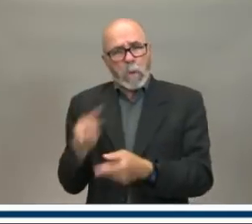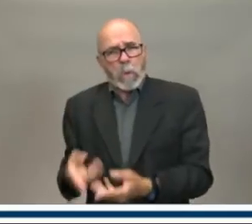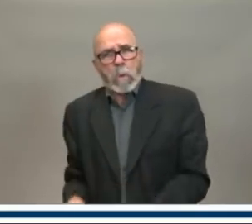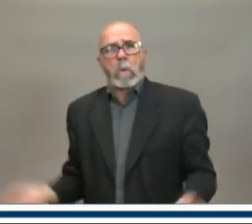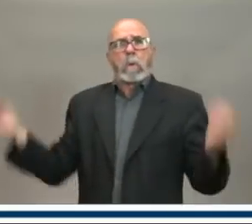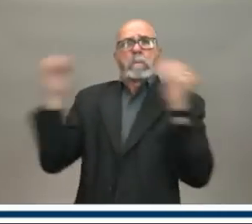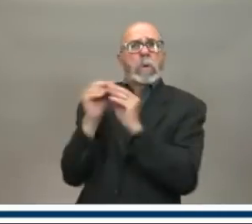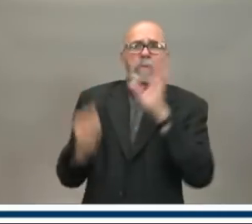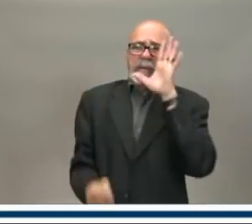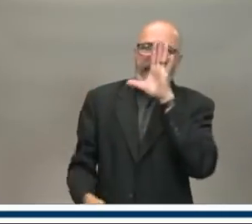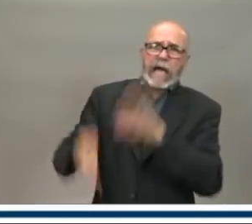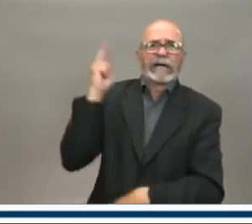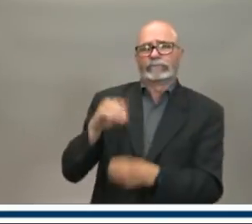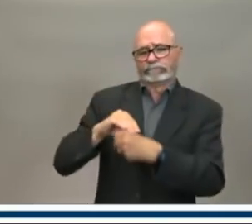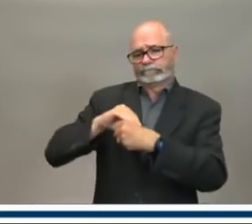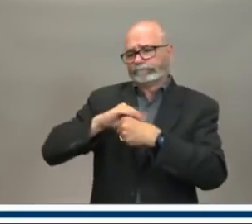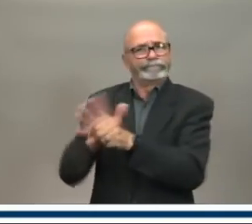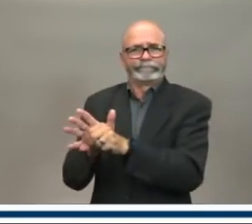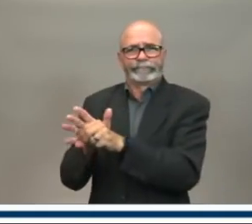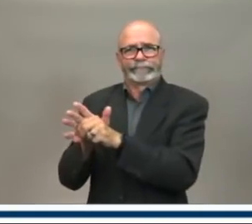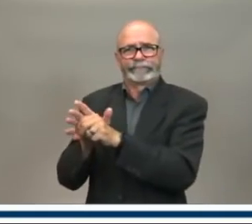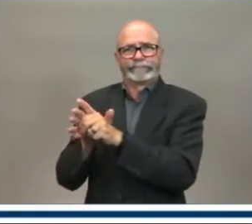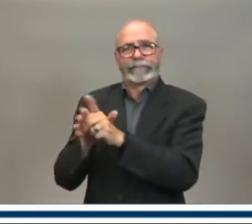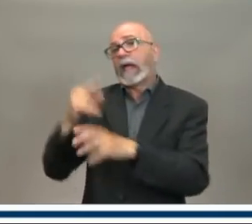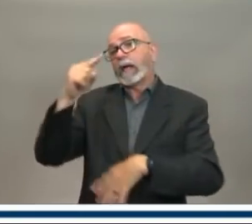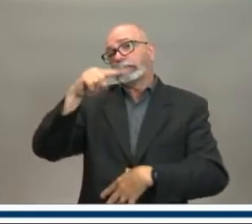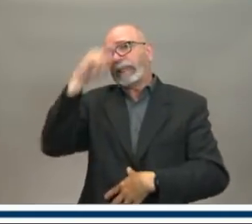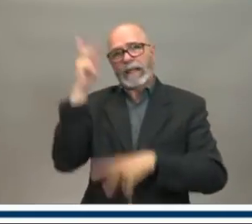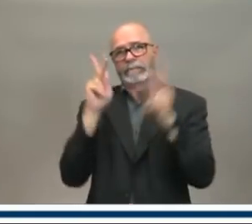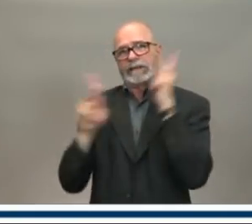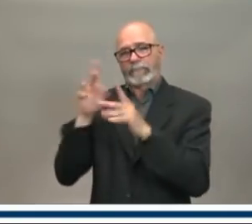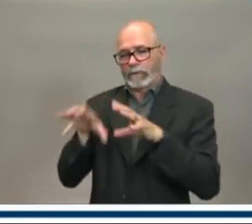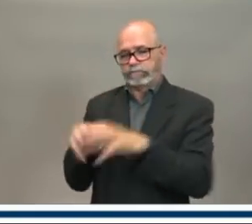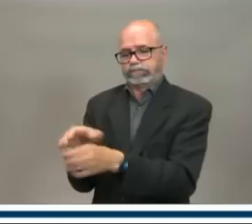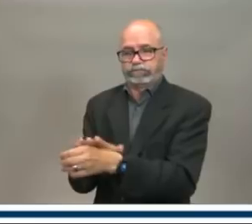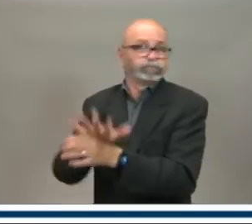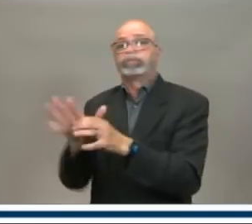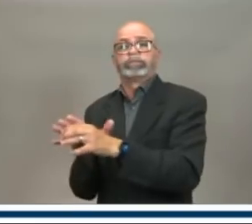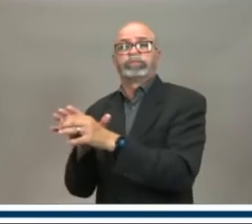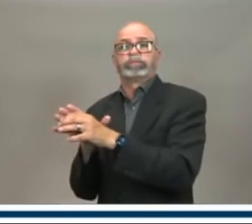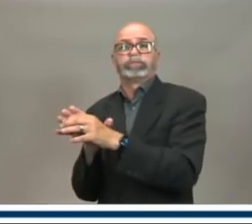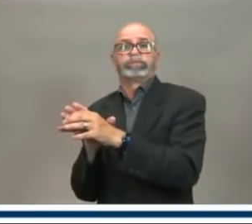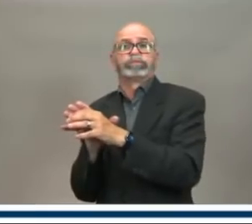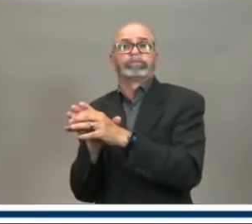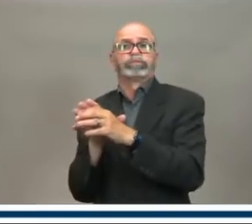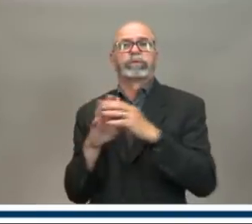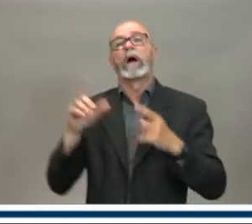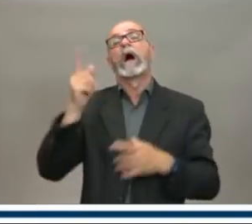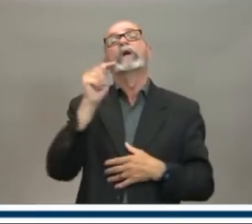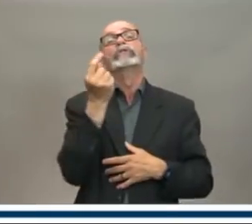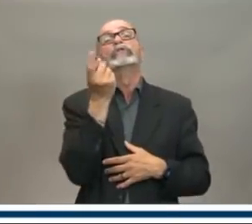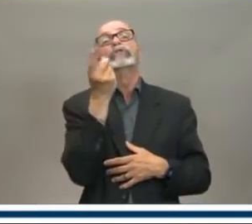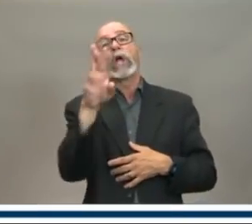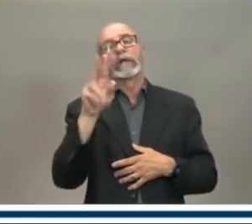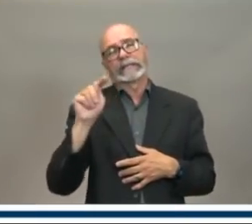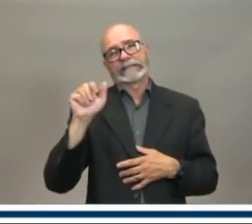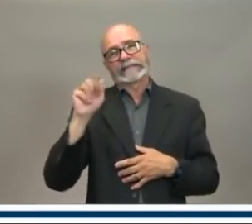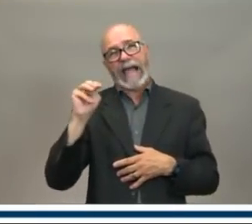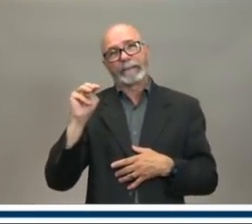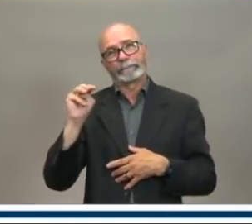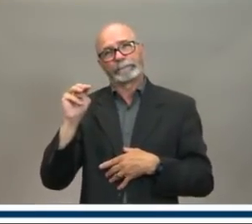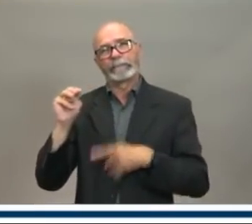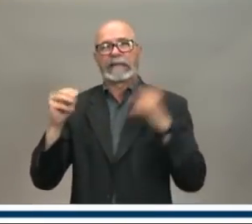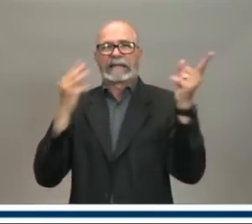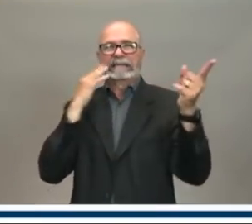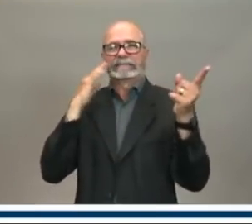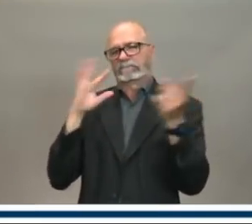the States and much higher death rates. And Dr. Tam has expressed recently that that's kind